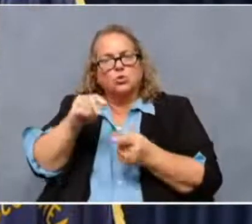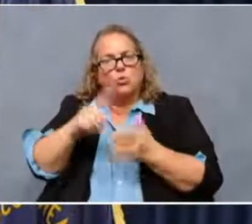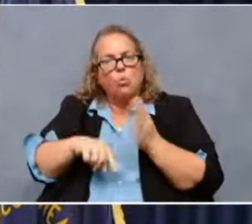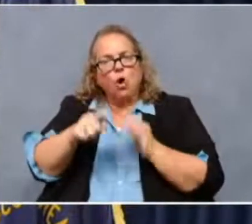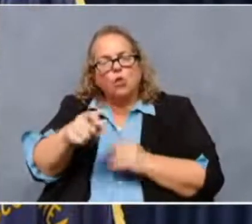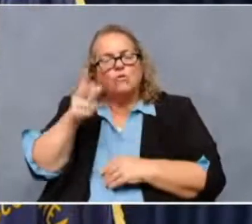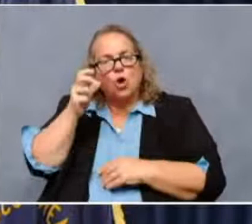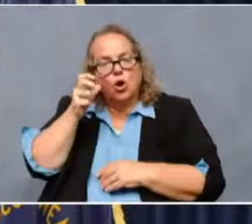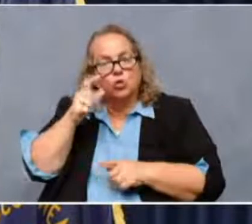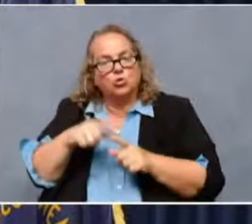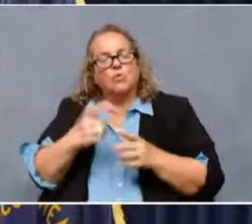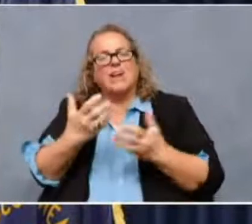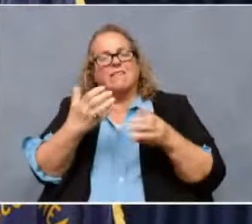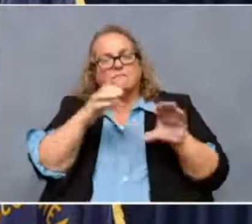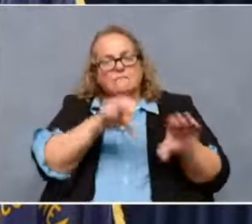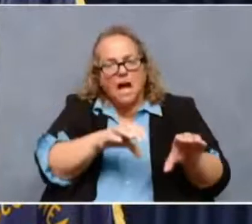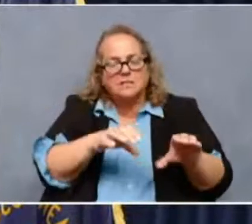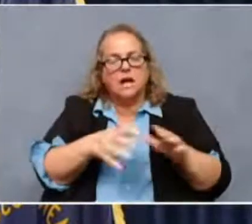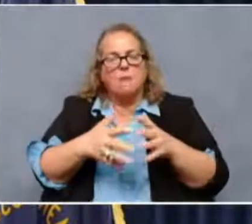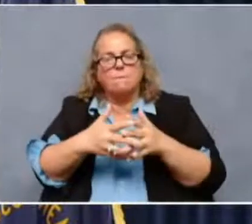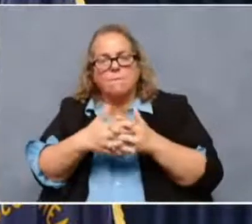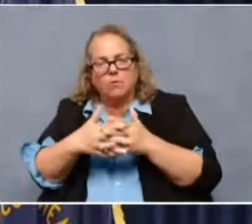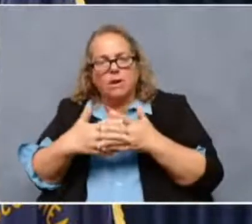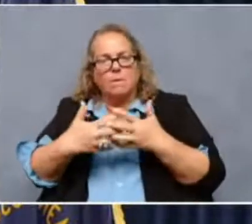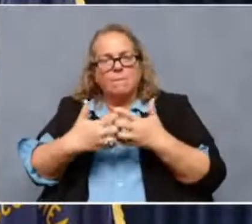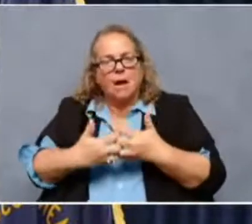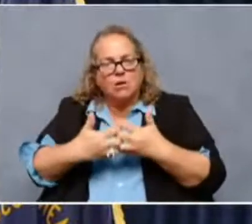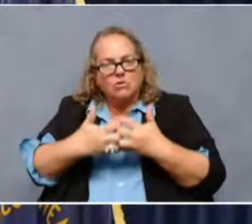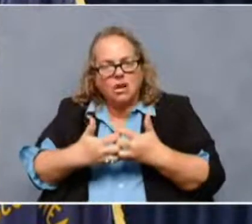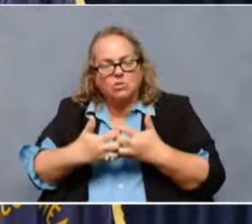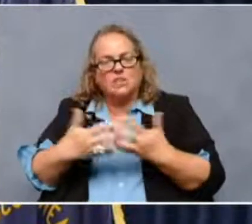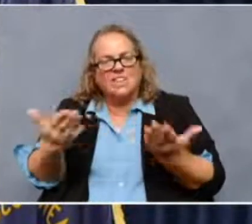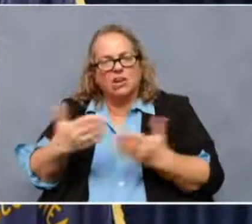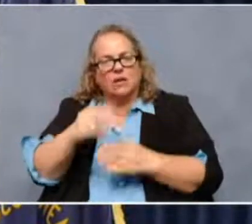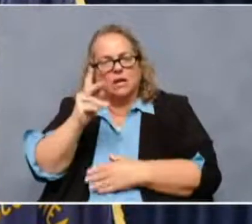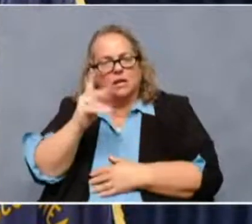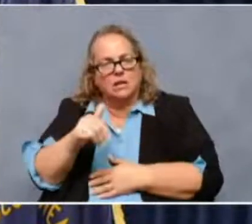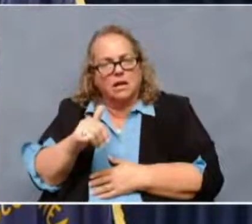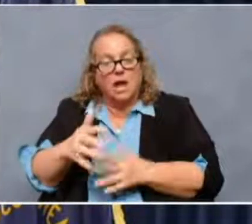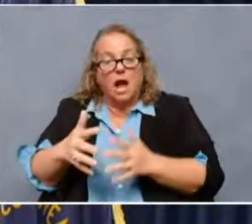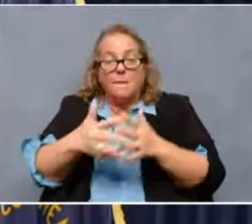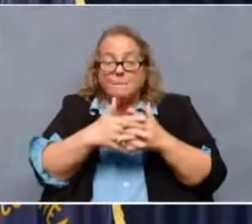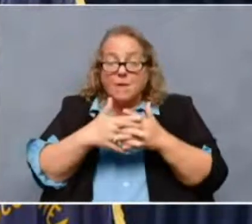in American manufacturing. American